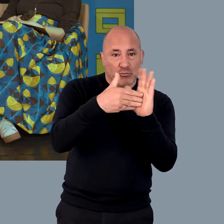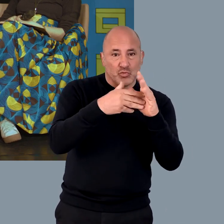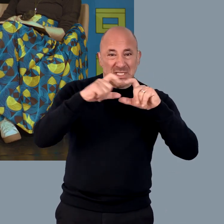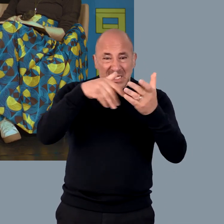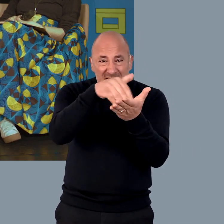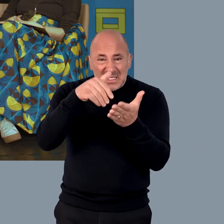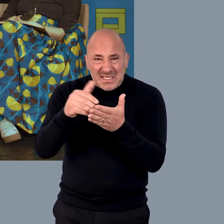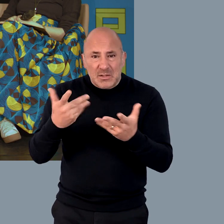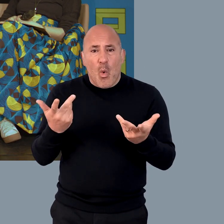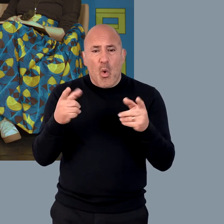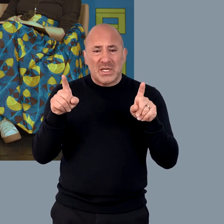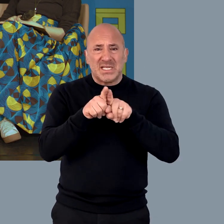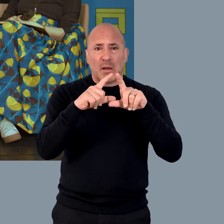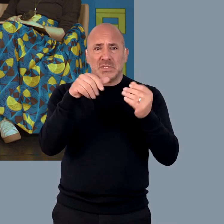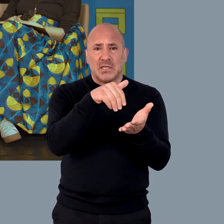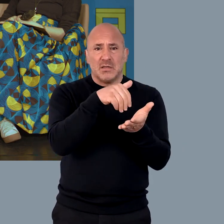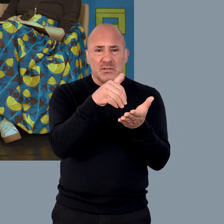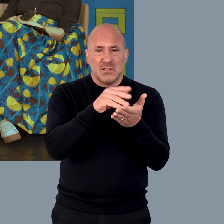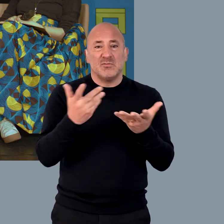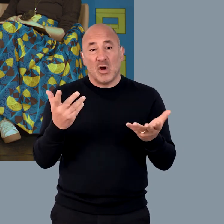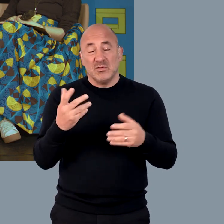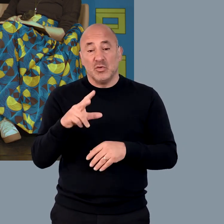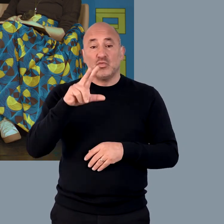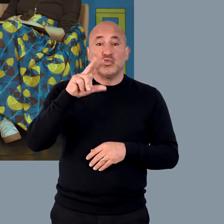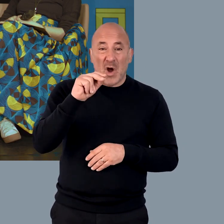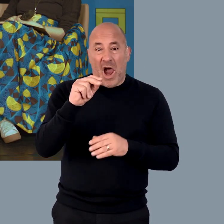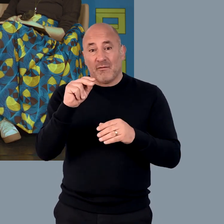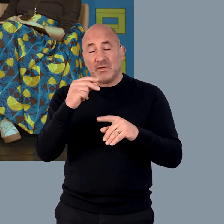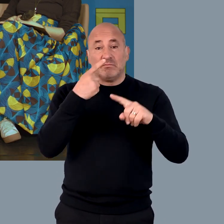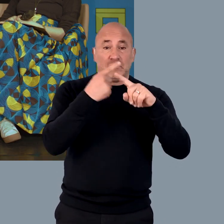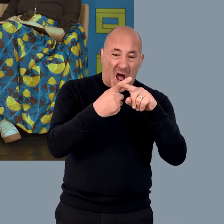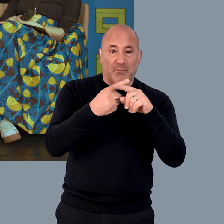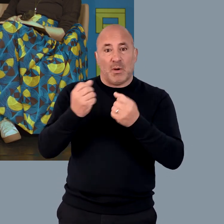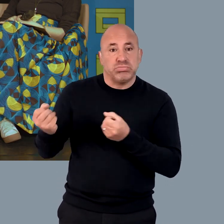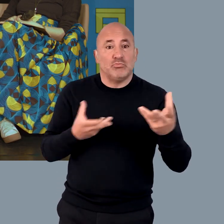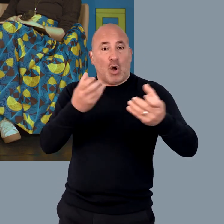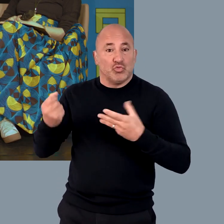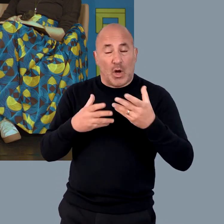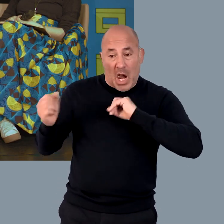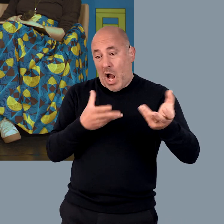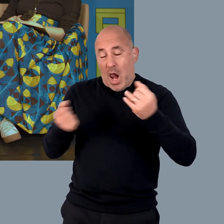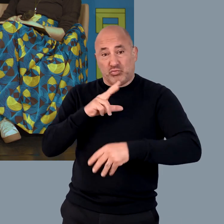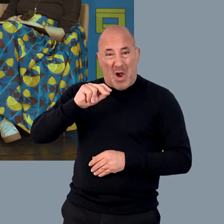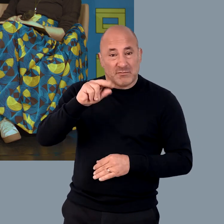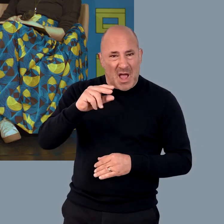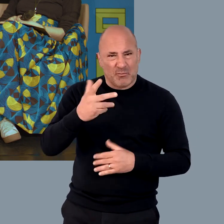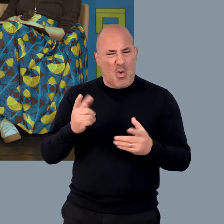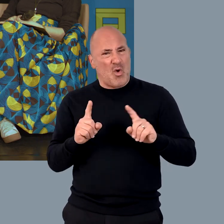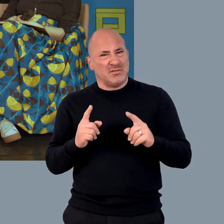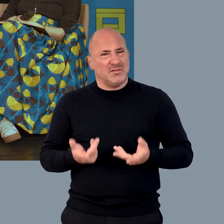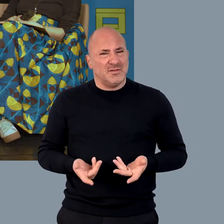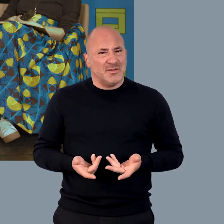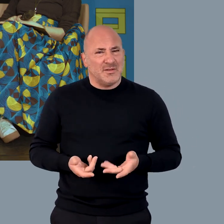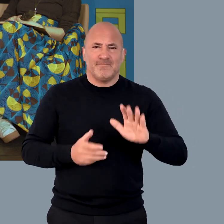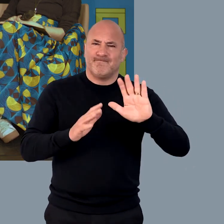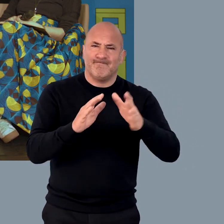really selling 12 times more tickets if you have 12 exhibitions? Or are you selling the same amount of tickets, you just have 12 times more